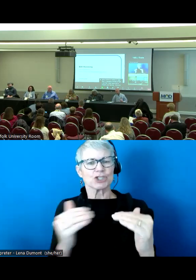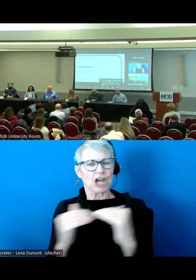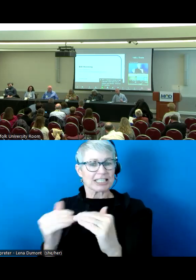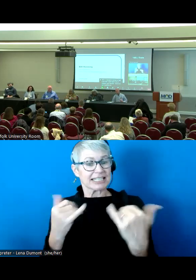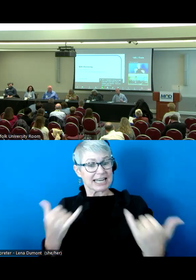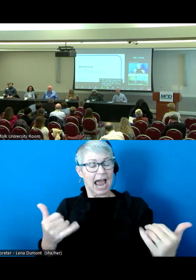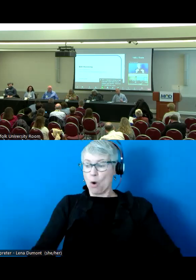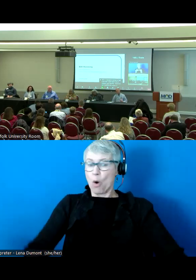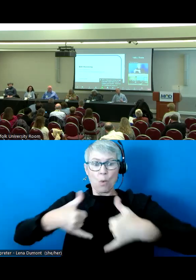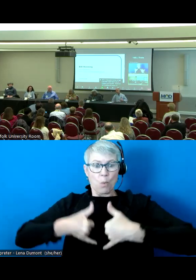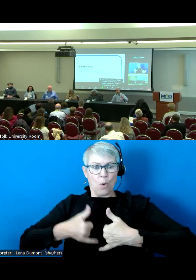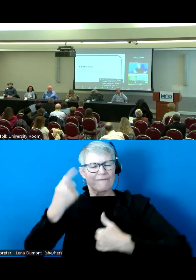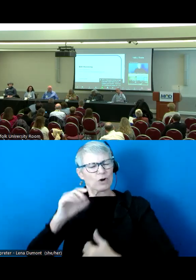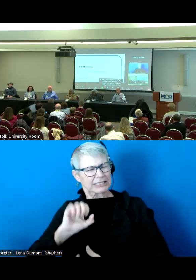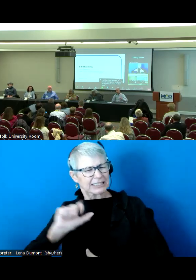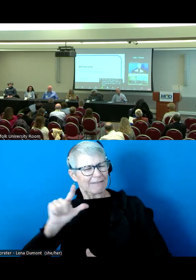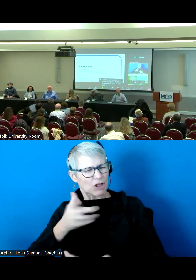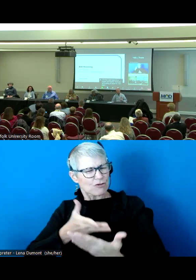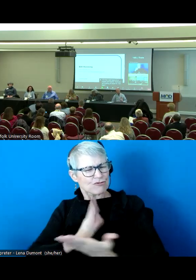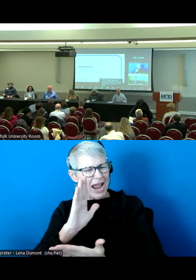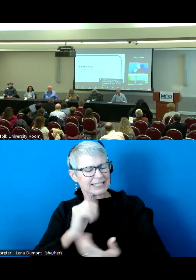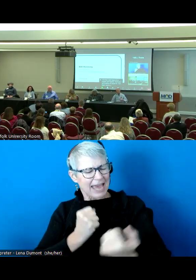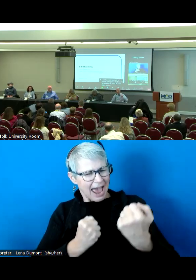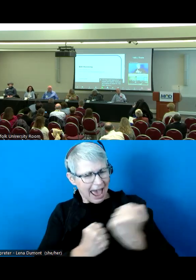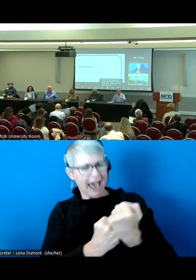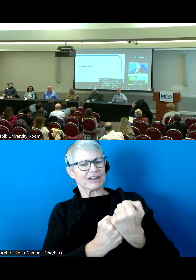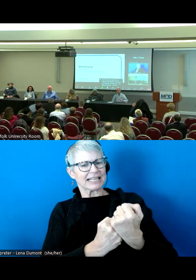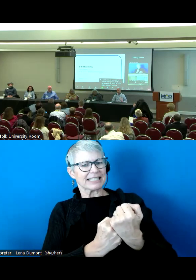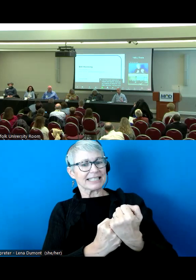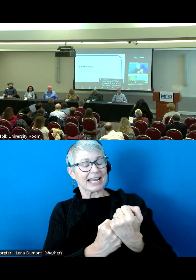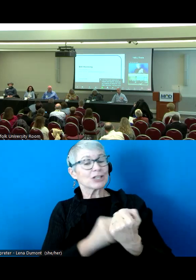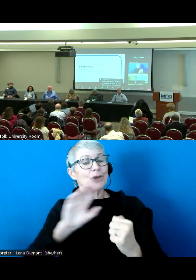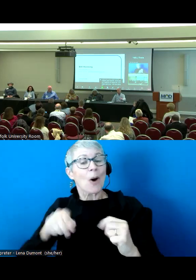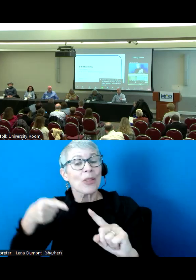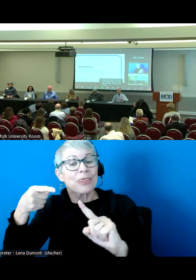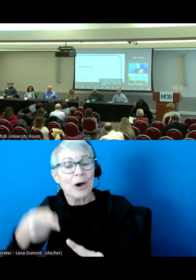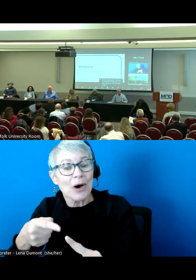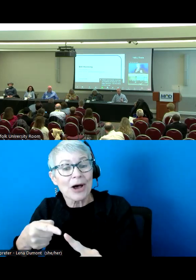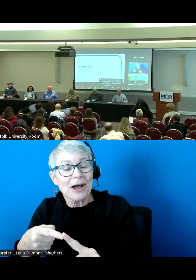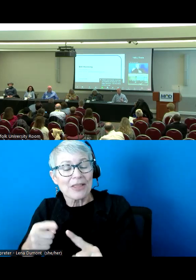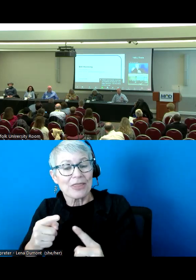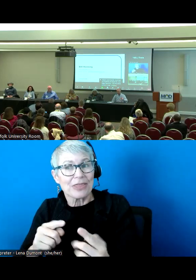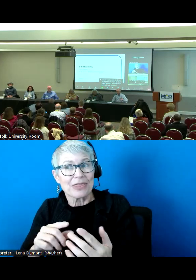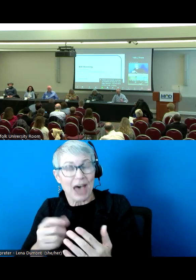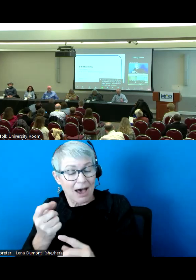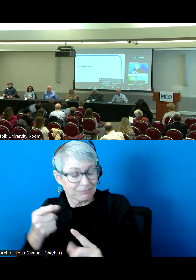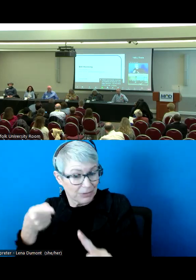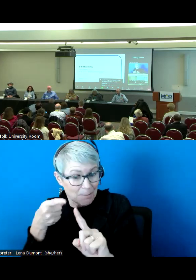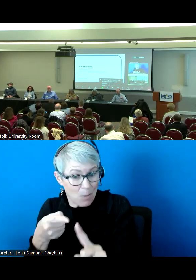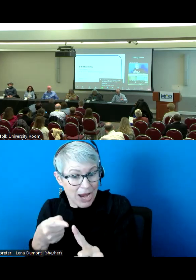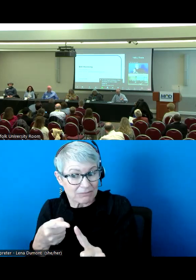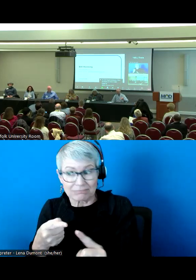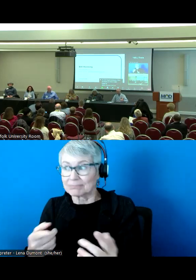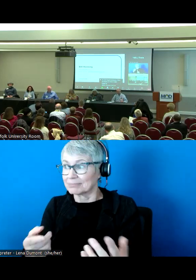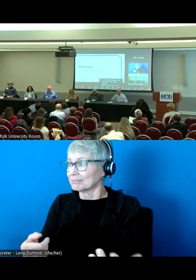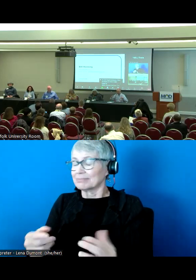rights advocacy. And the lesson on that is keep plugging away, because what we do in our work is